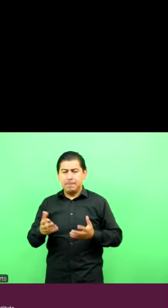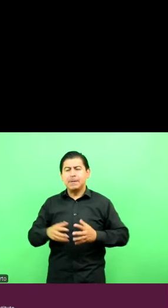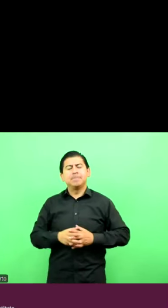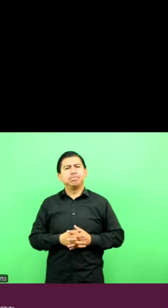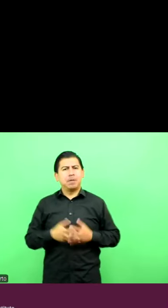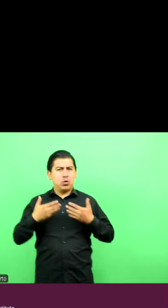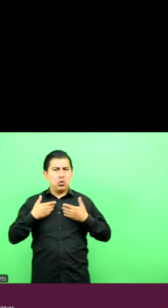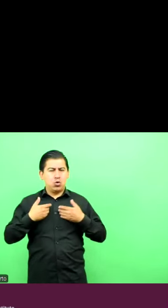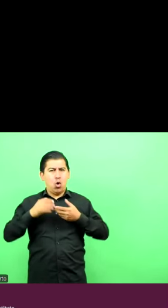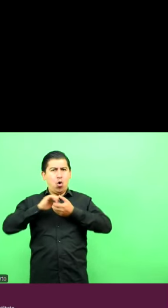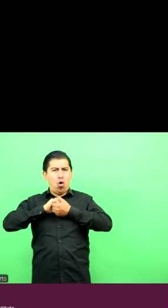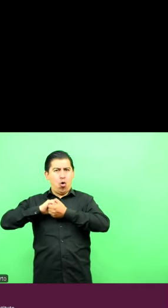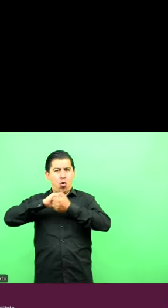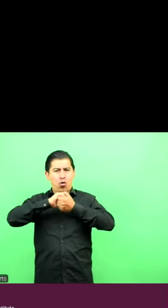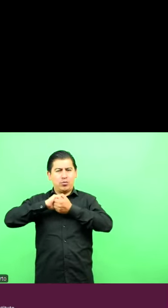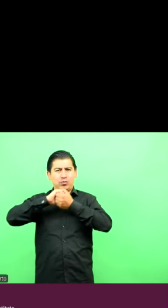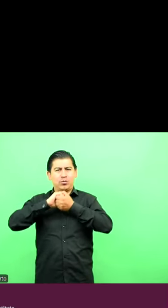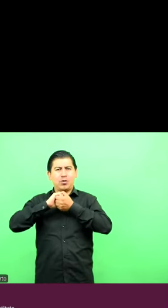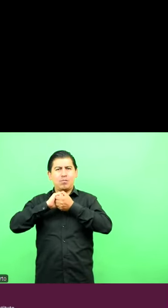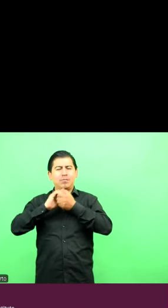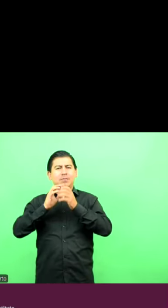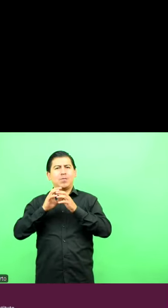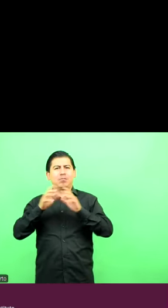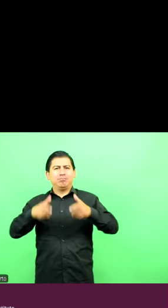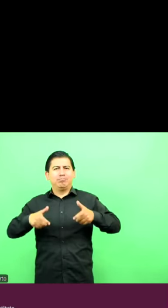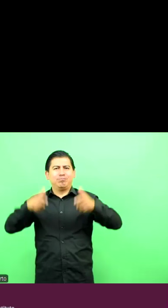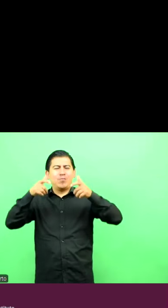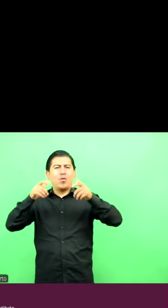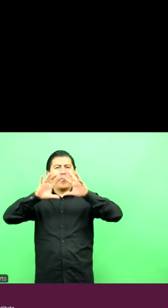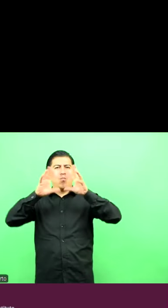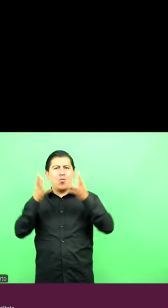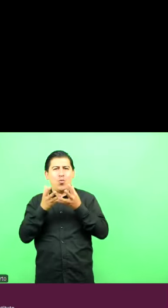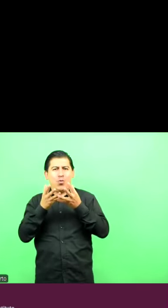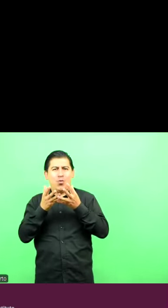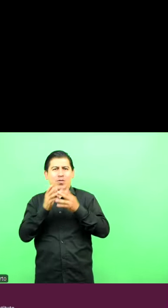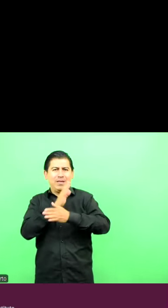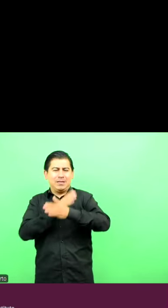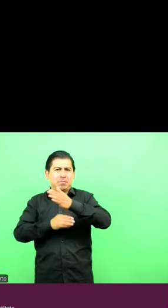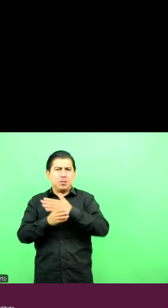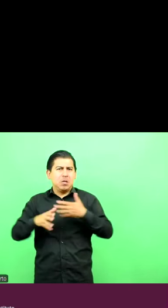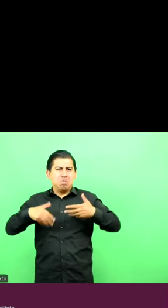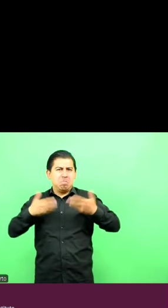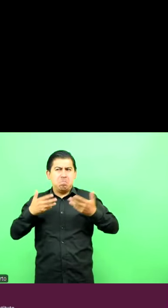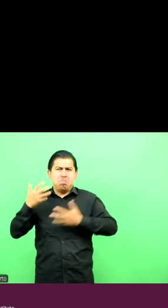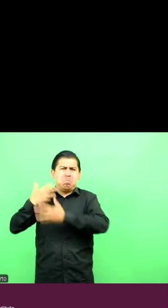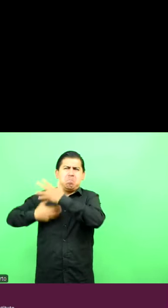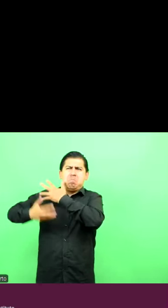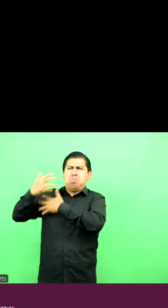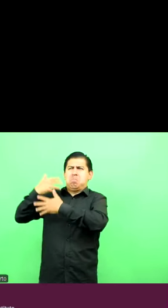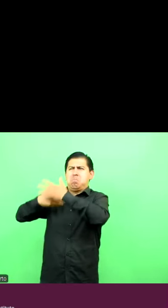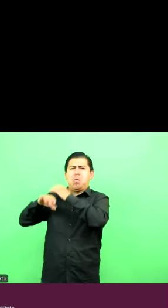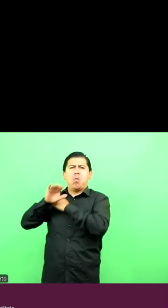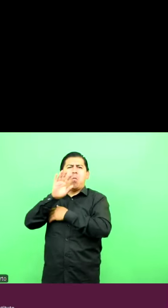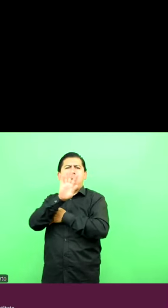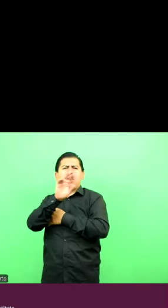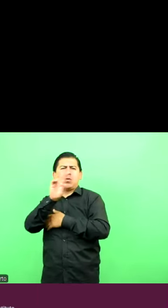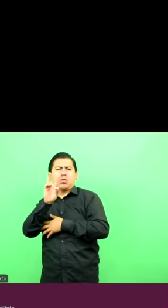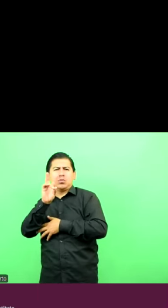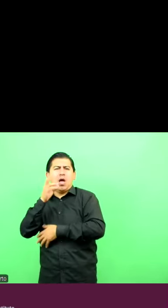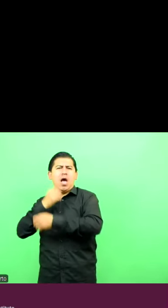Disability, was founded by disability rights leaders 42 years ago, and it has been continually led by people